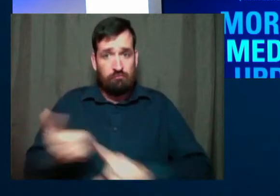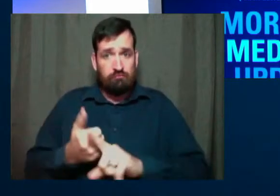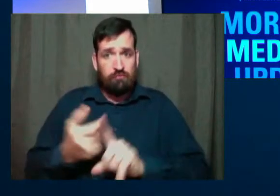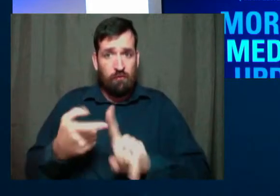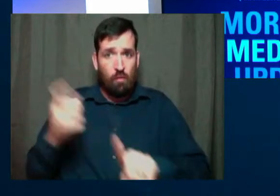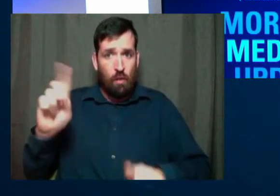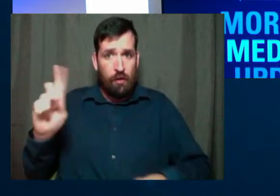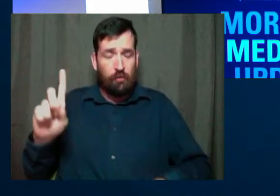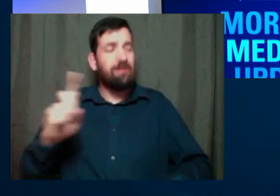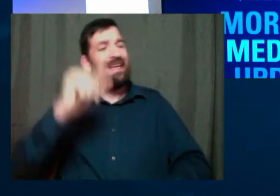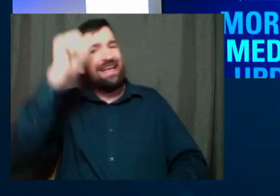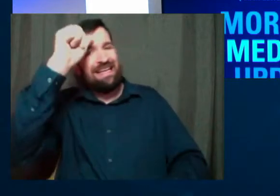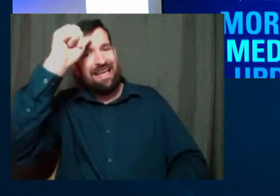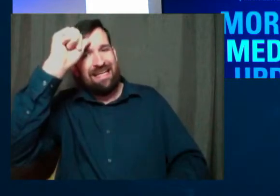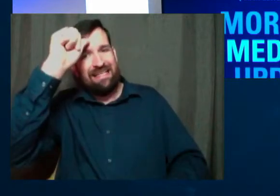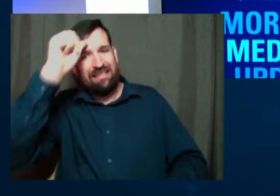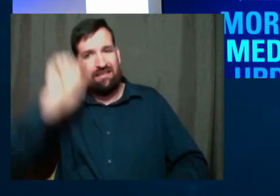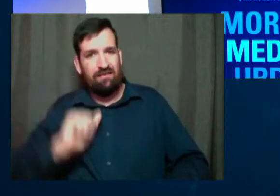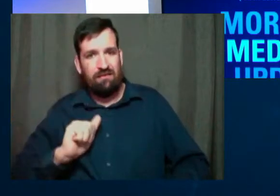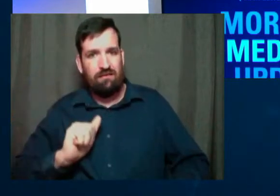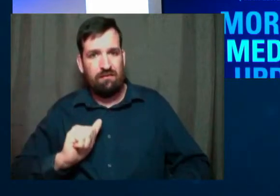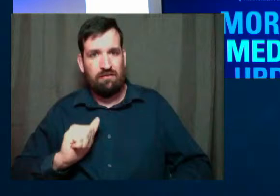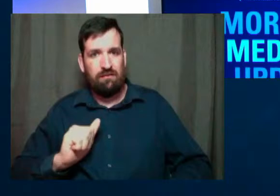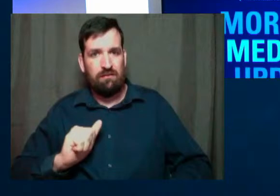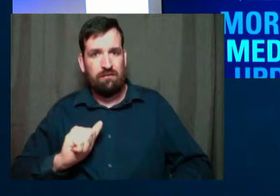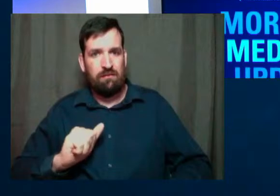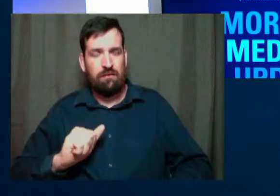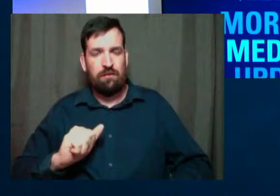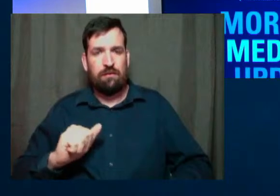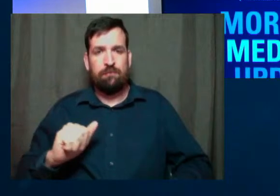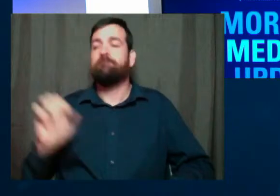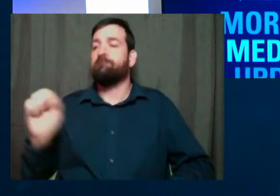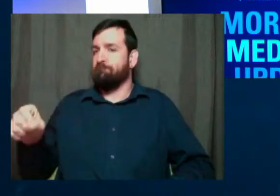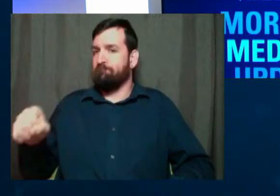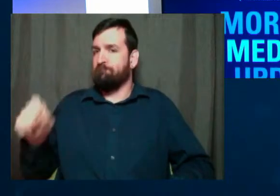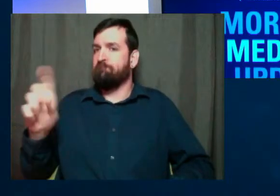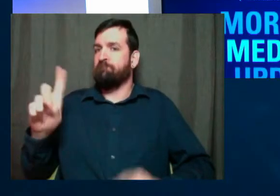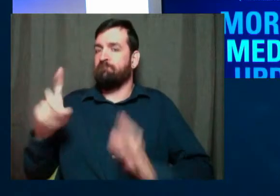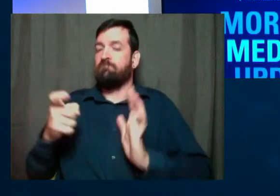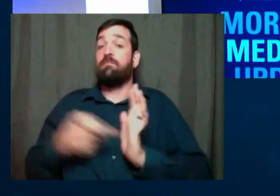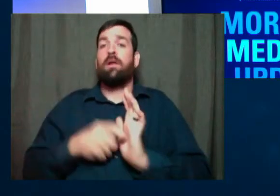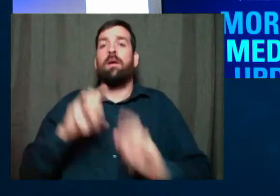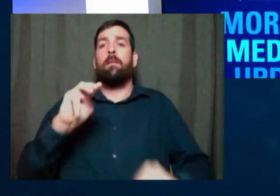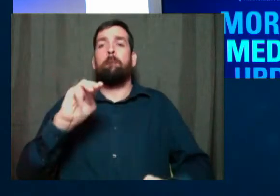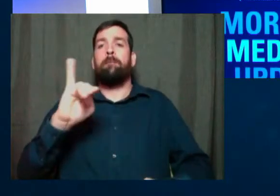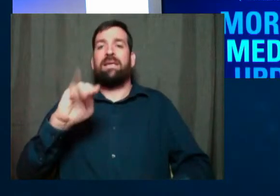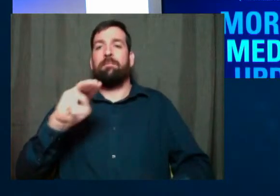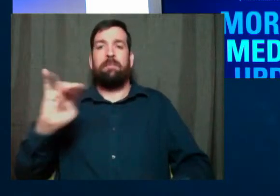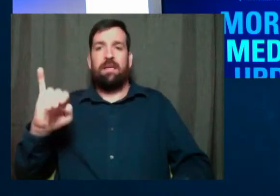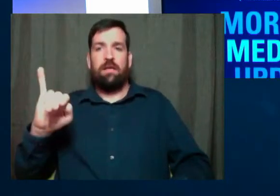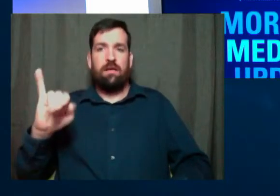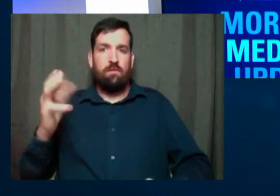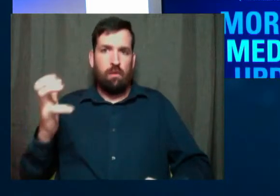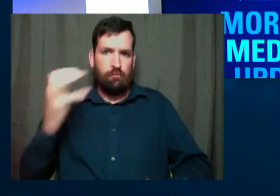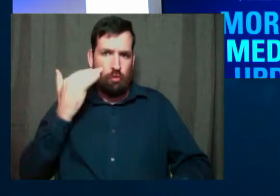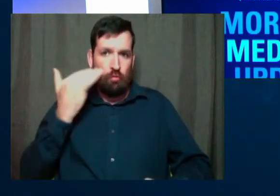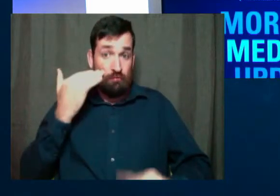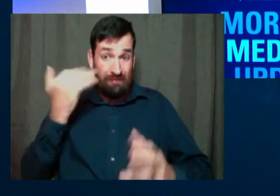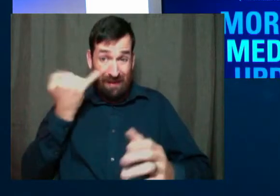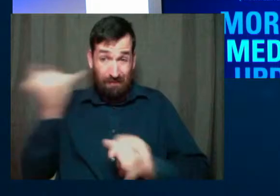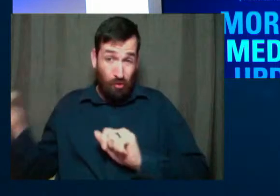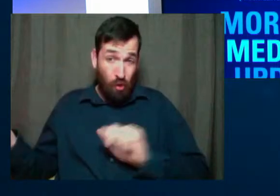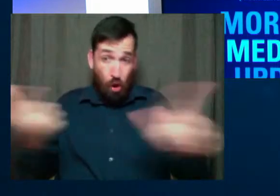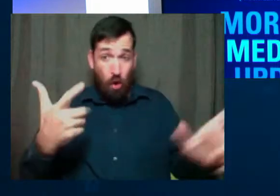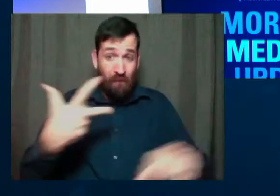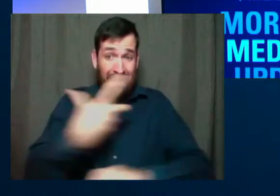believe. India was identified there. Mimi wants to know if everyone is vaccinated, would having